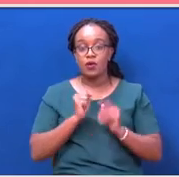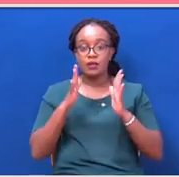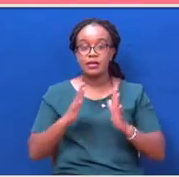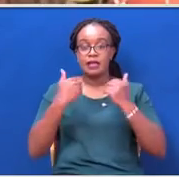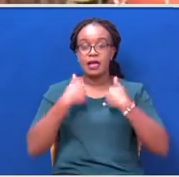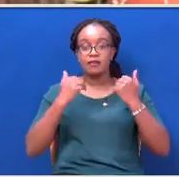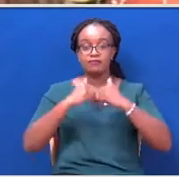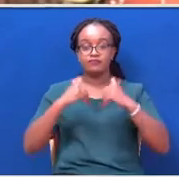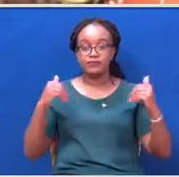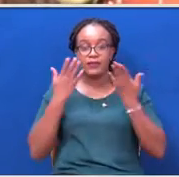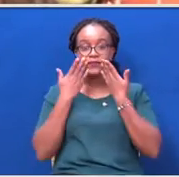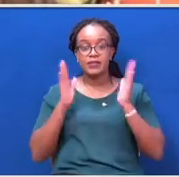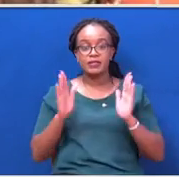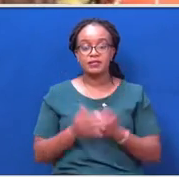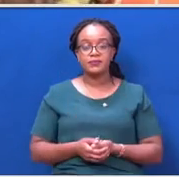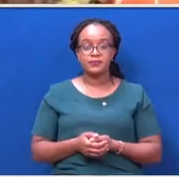reports.